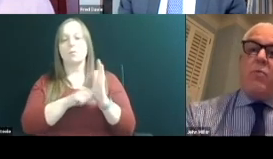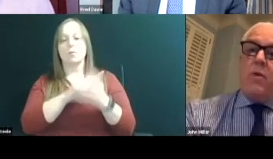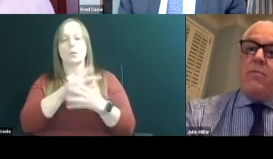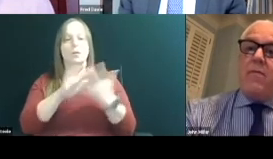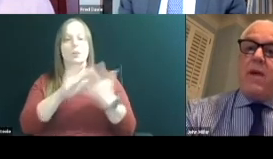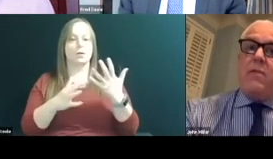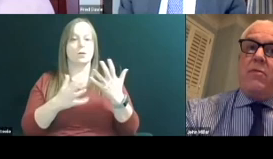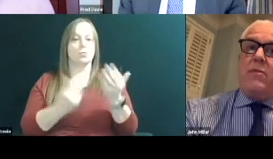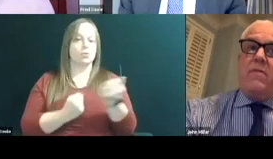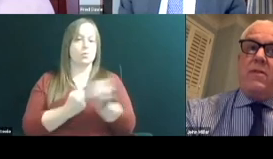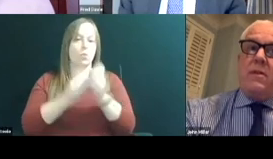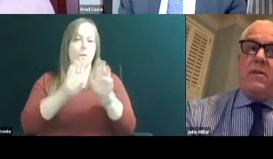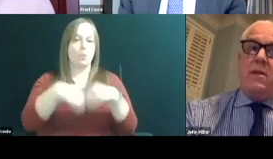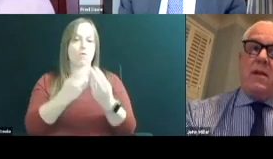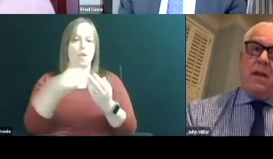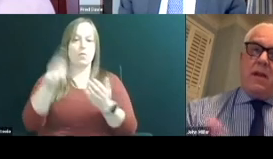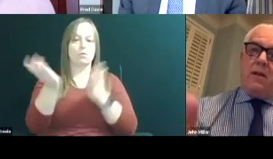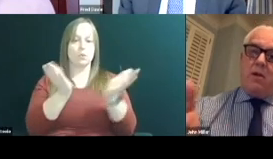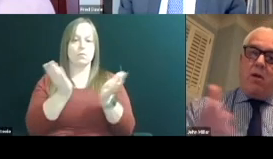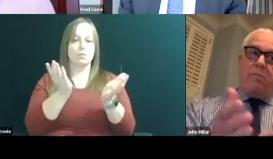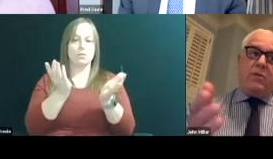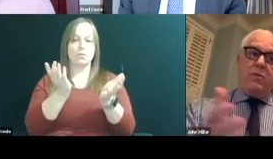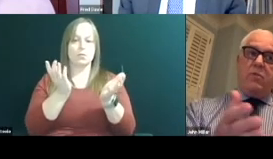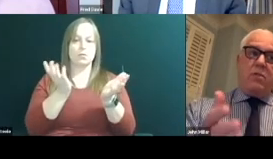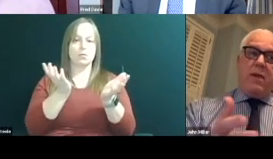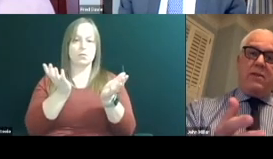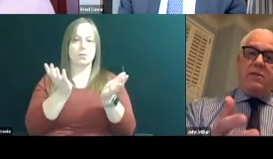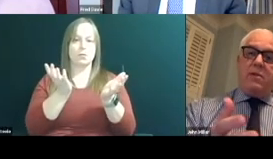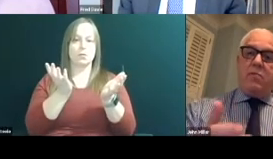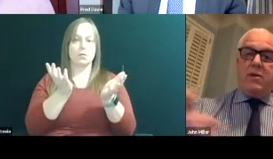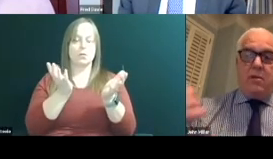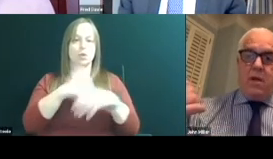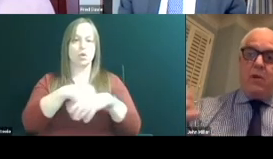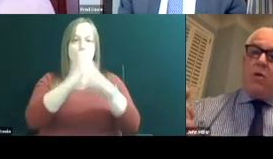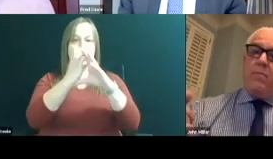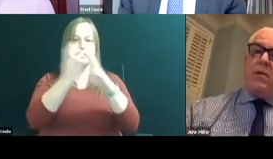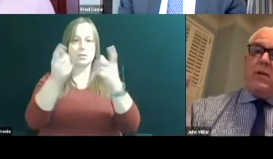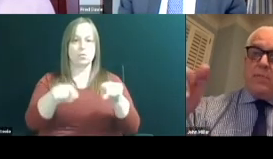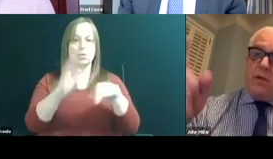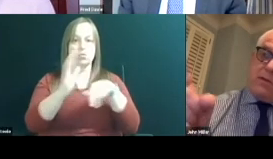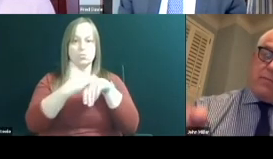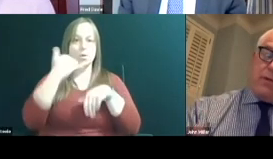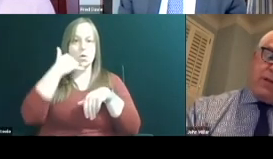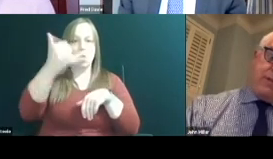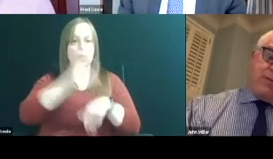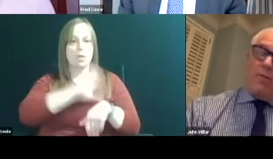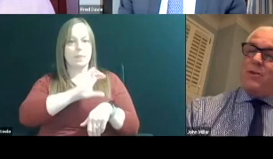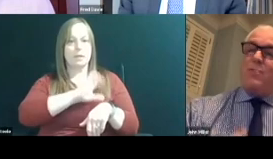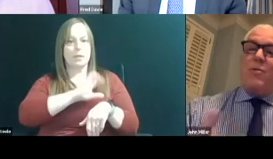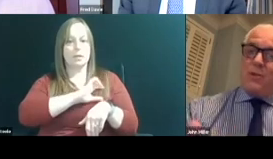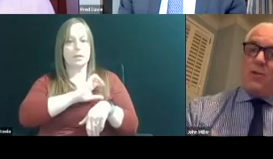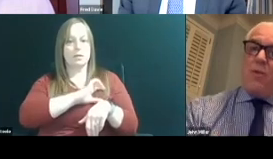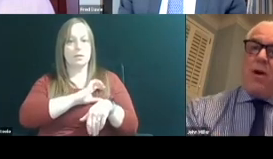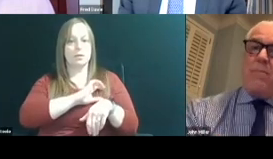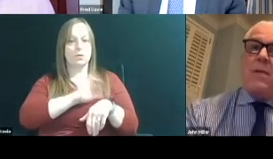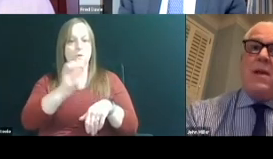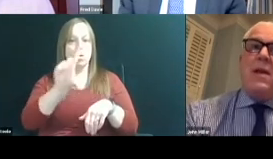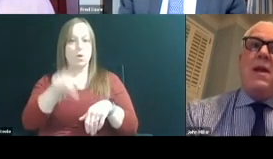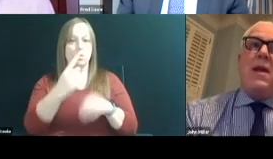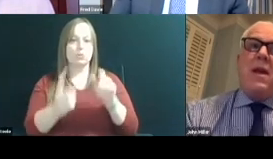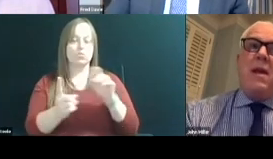to support and provide those services, and it comes to a crisis situation, they call the police because the police are the ones who always show